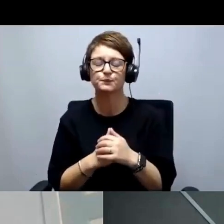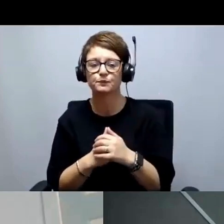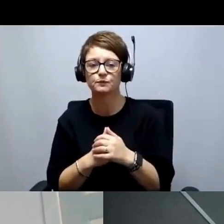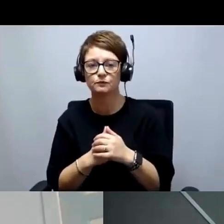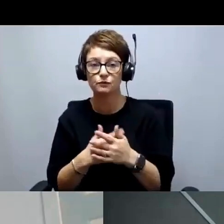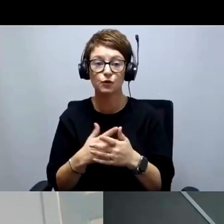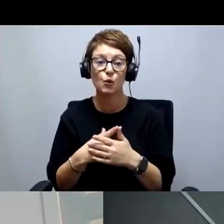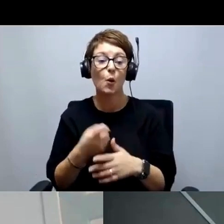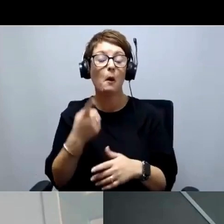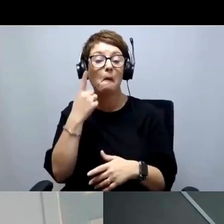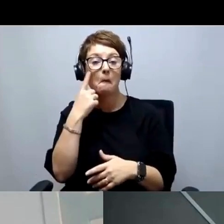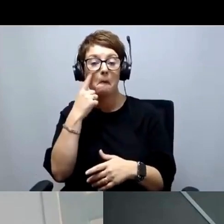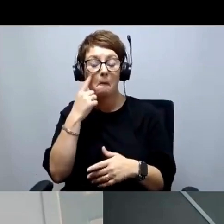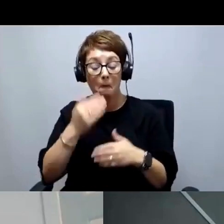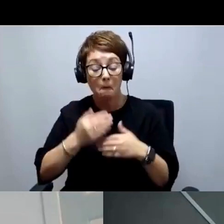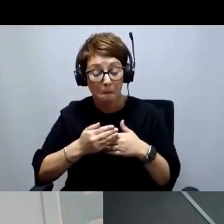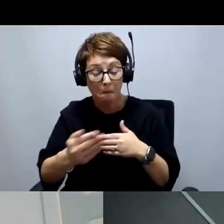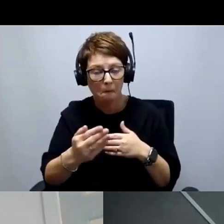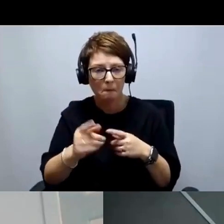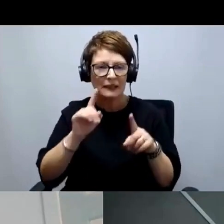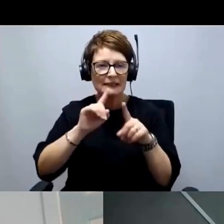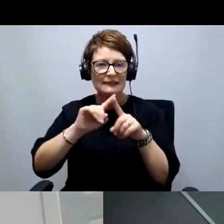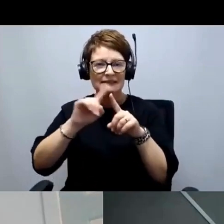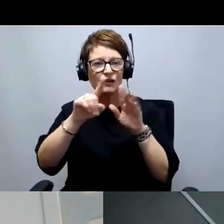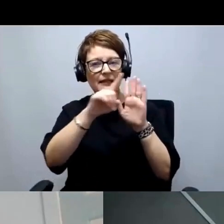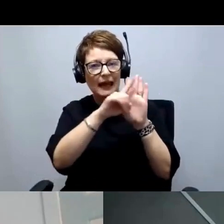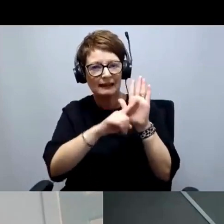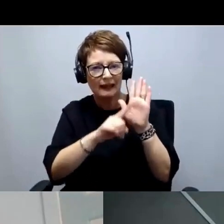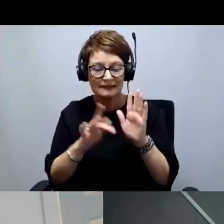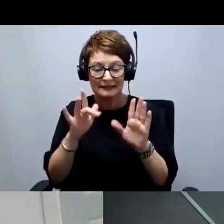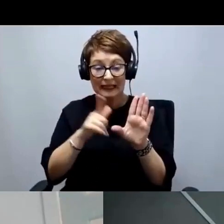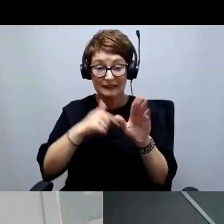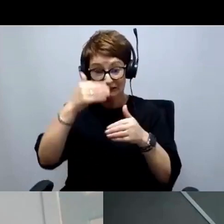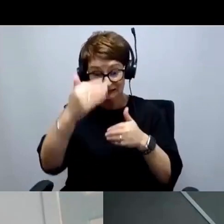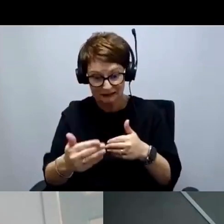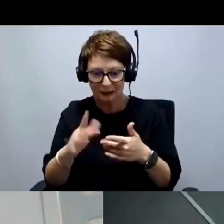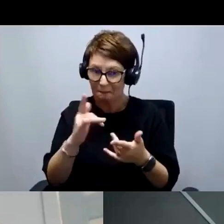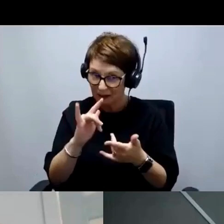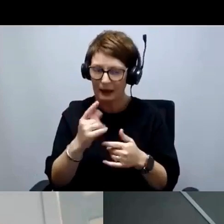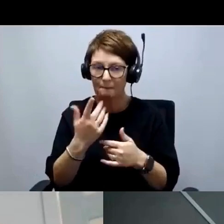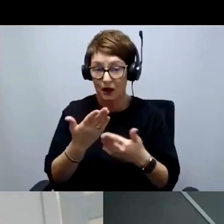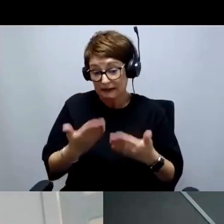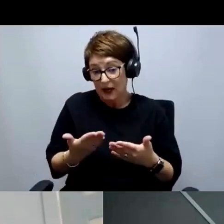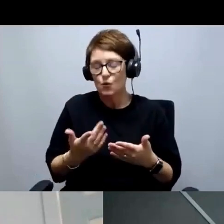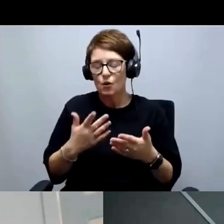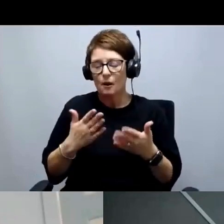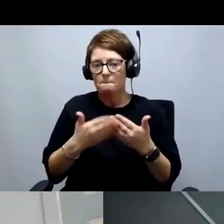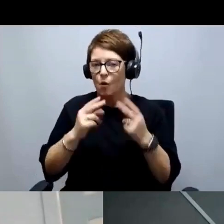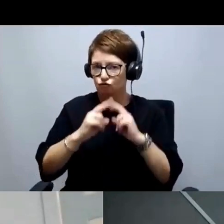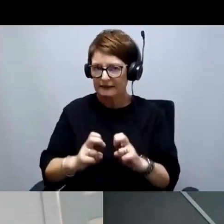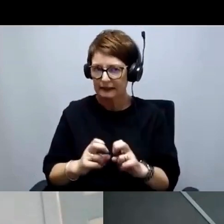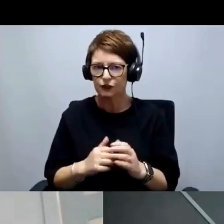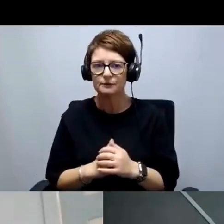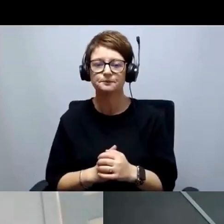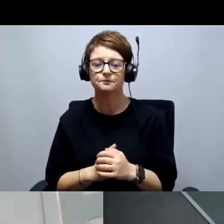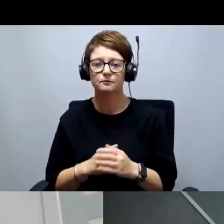of watch this space, and probably we'll have different guidelines in 10 years, but you know, we are where we are right now. Yeah, and I totally second